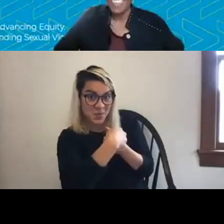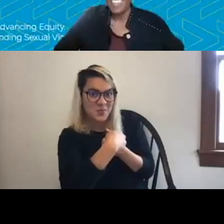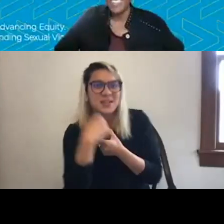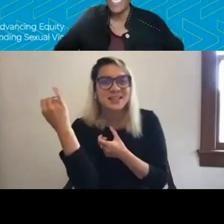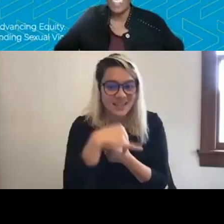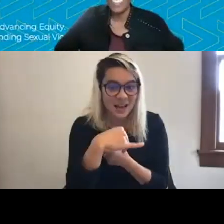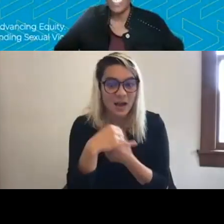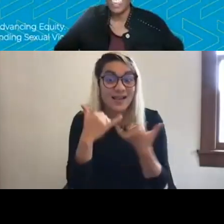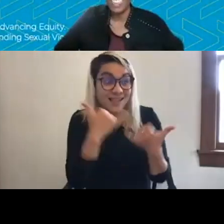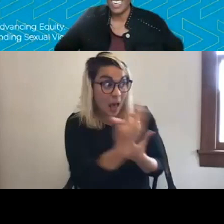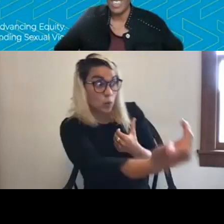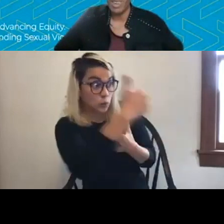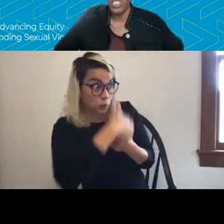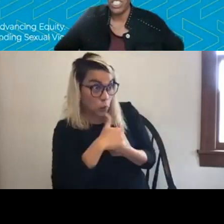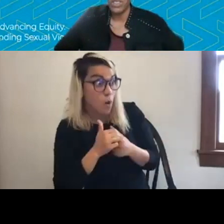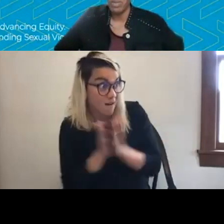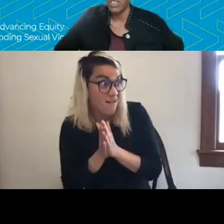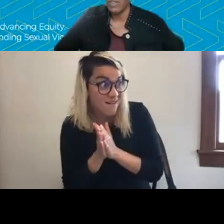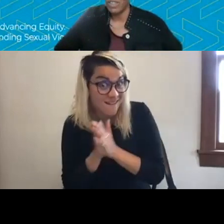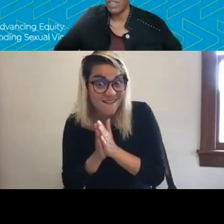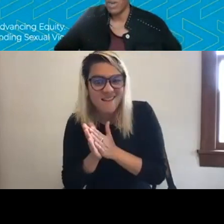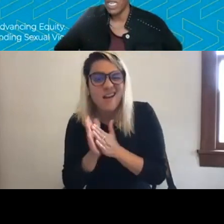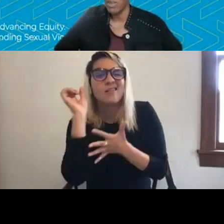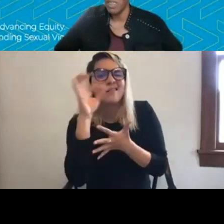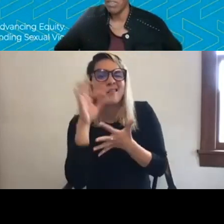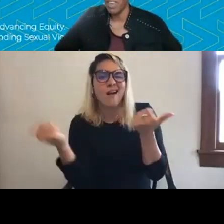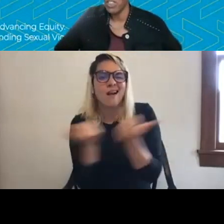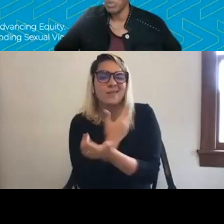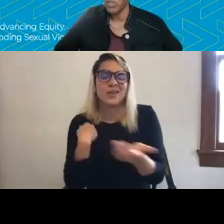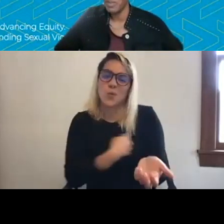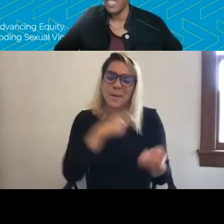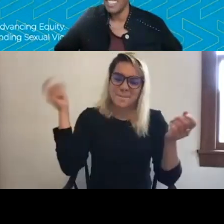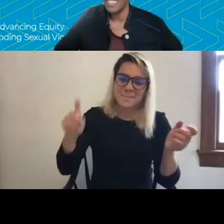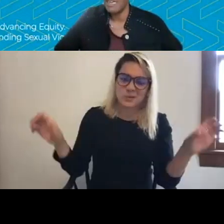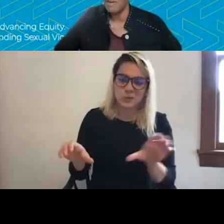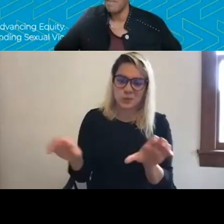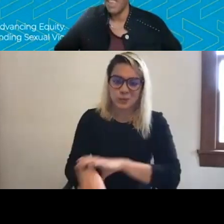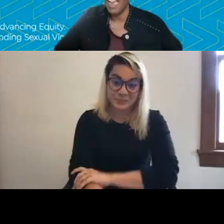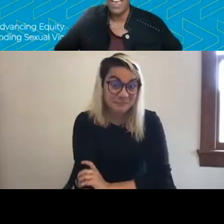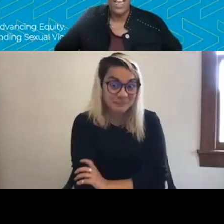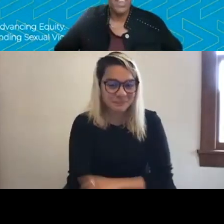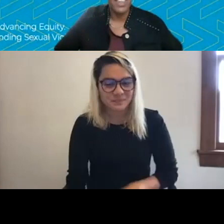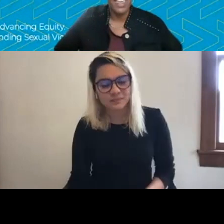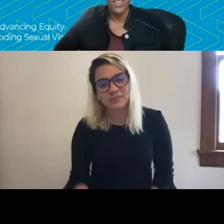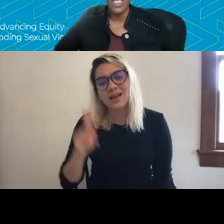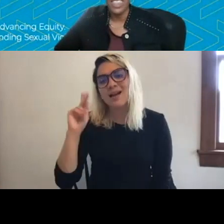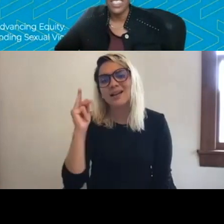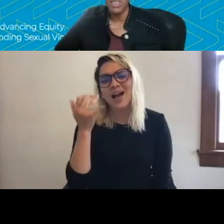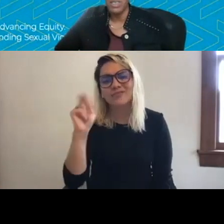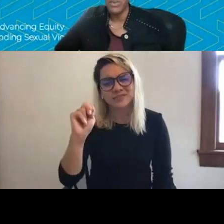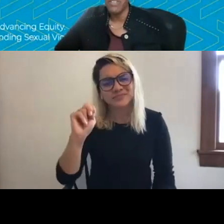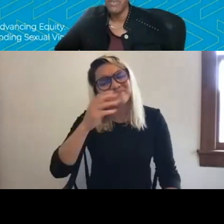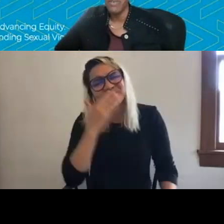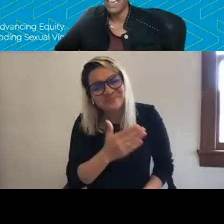Yeah, thank you. Thank you, Janae. And I appreciate you so much for walking with me through that fishbowl experience. I want to now take the